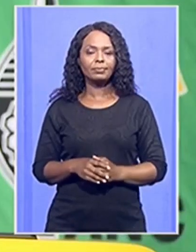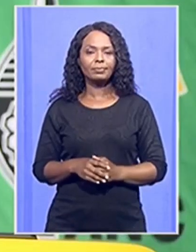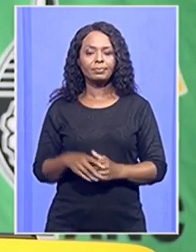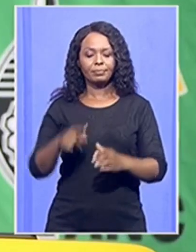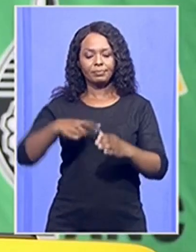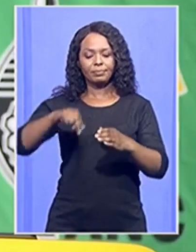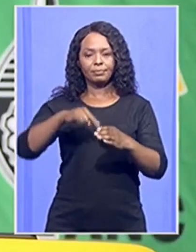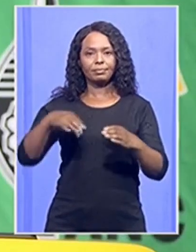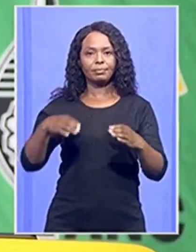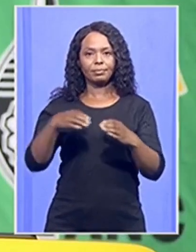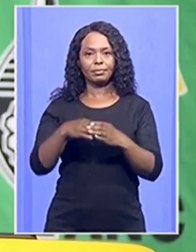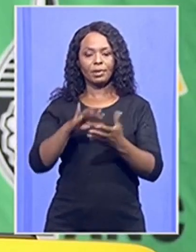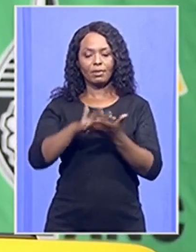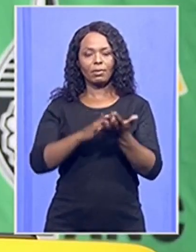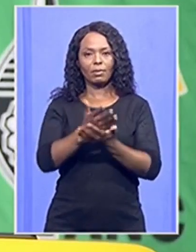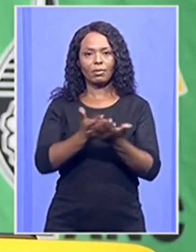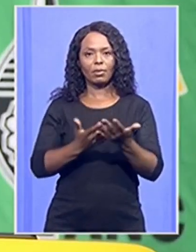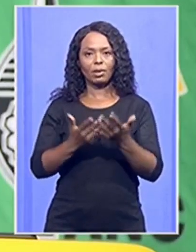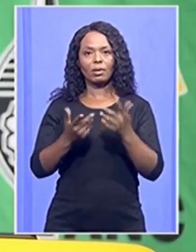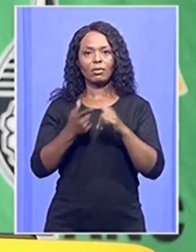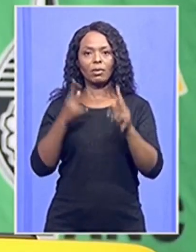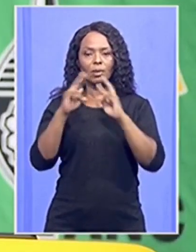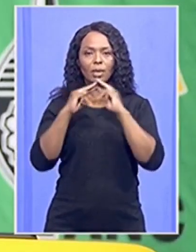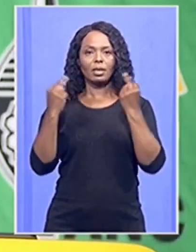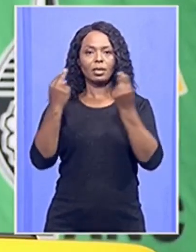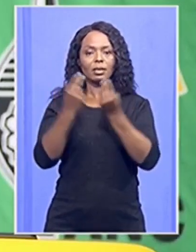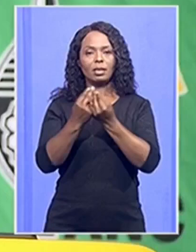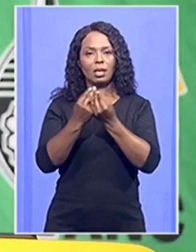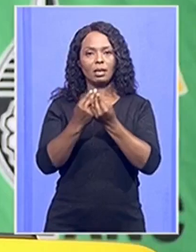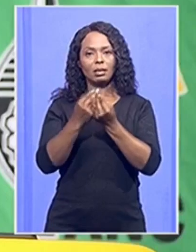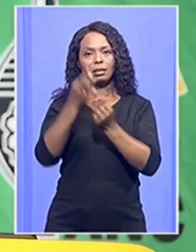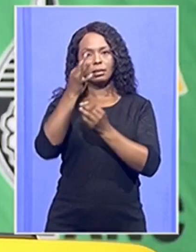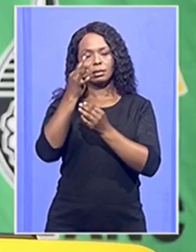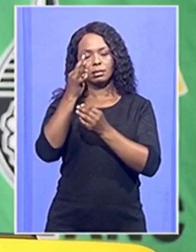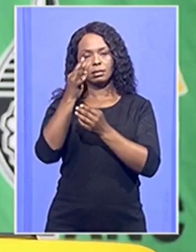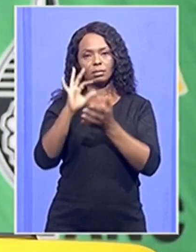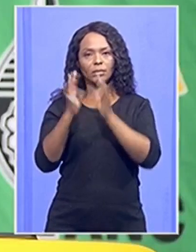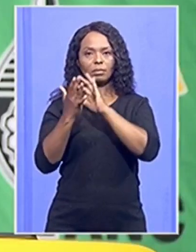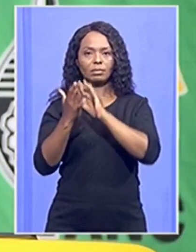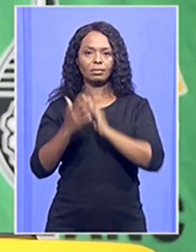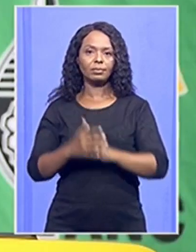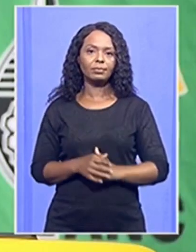the framework of a national state of disaster. zaobutata jaw. Admesha POO HERE Ogon zaobutata jara As best